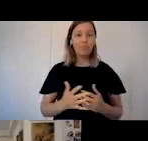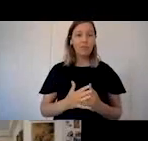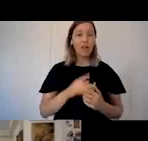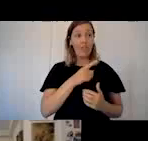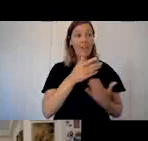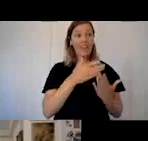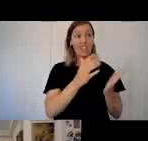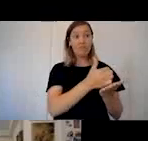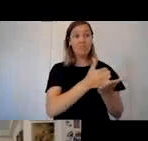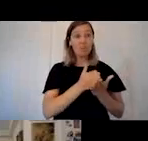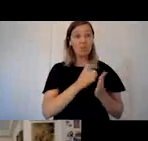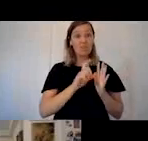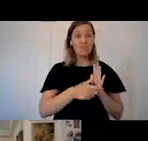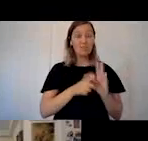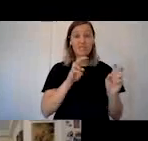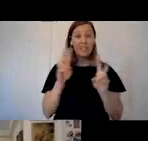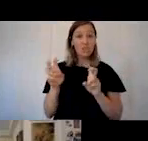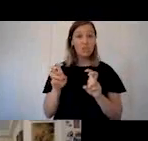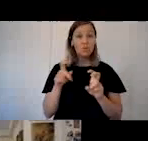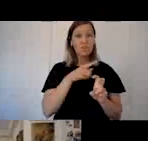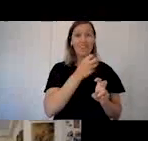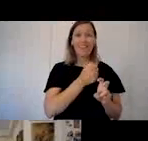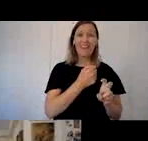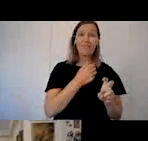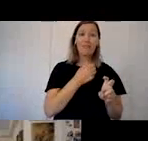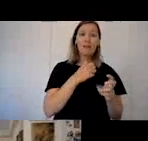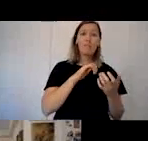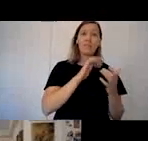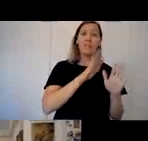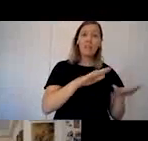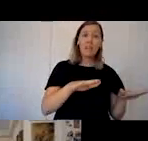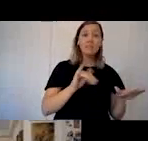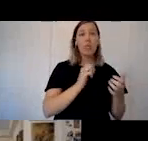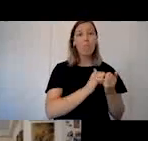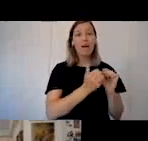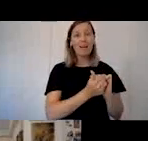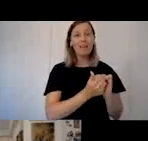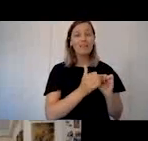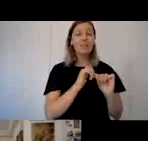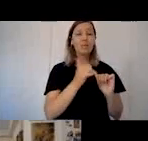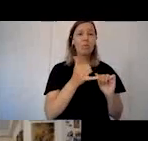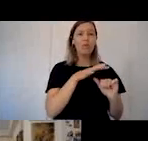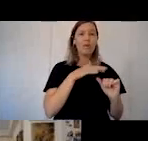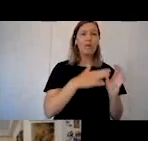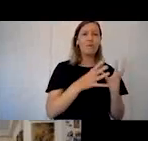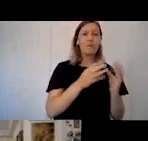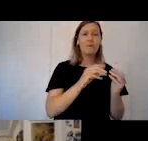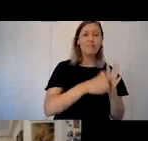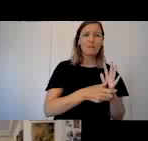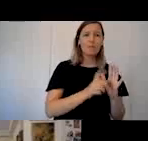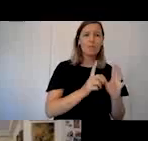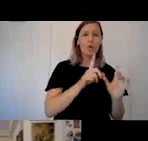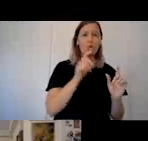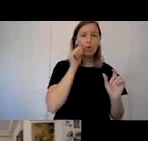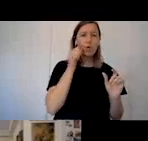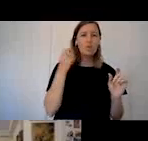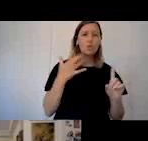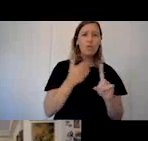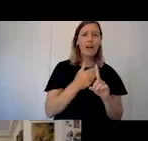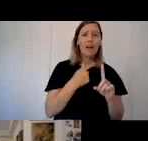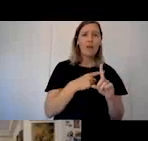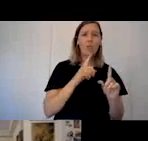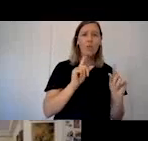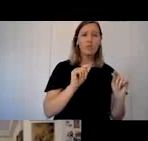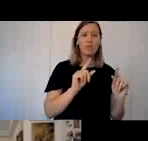on disability issues? Do they have kids or partners with disabilities? Or like, what do you know so far and what are you doing?